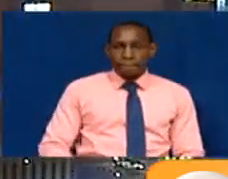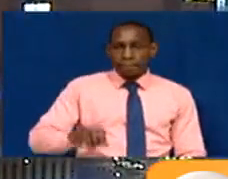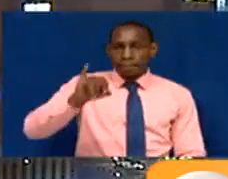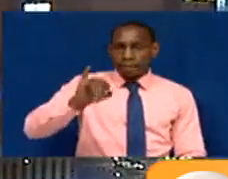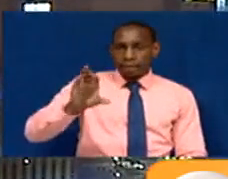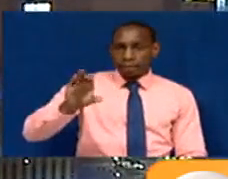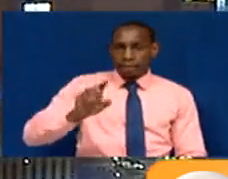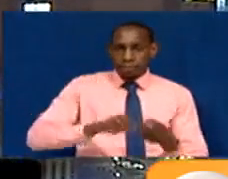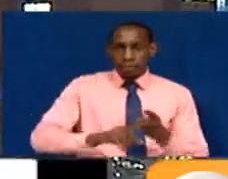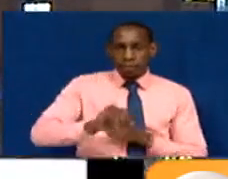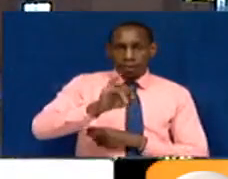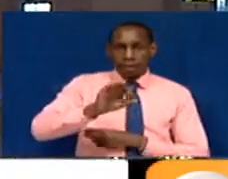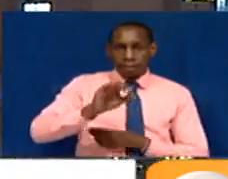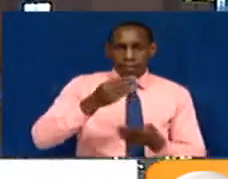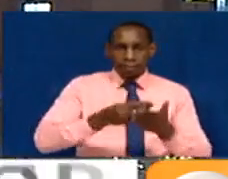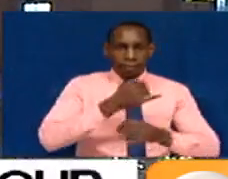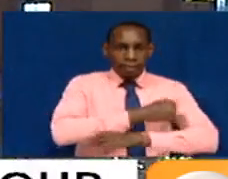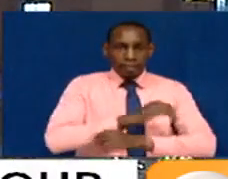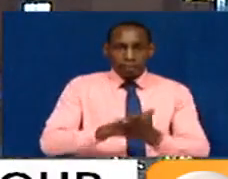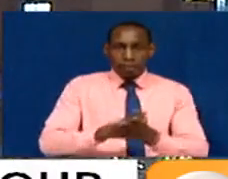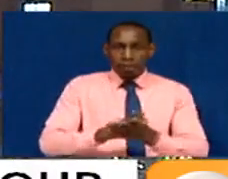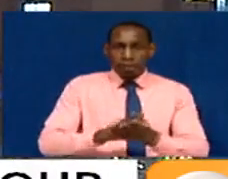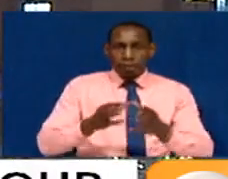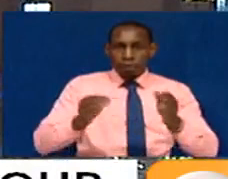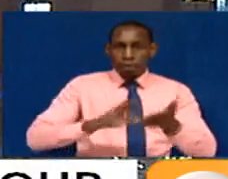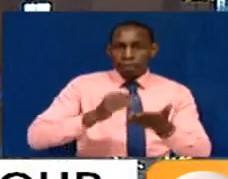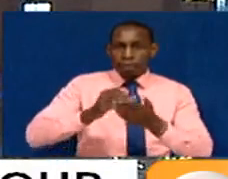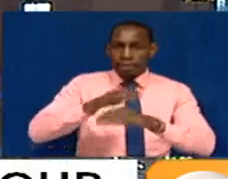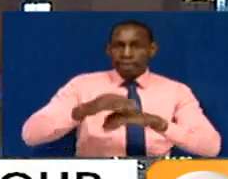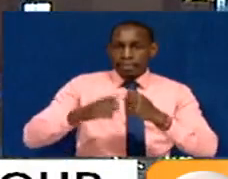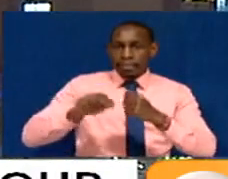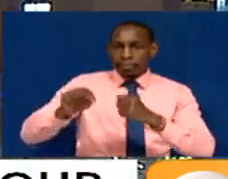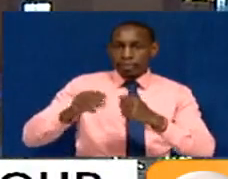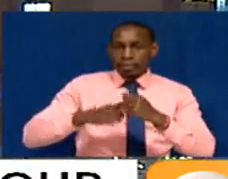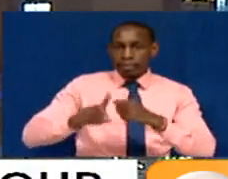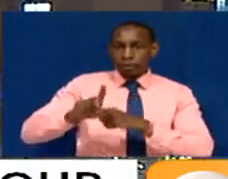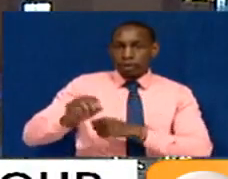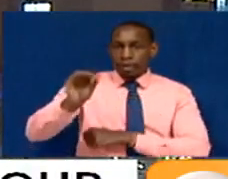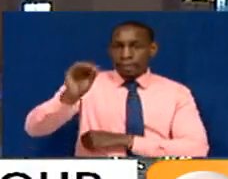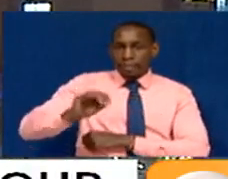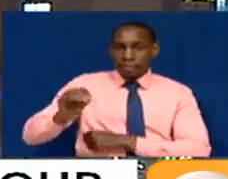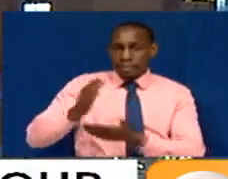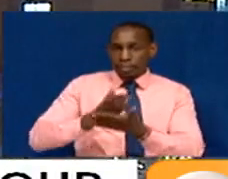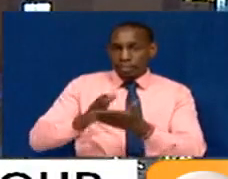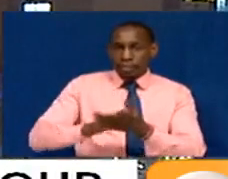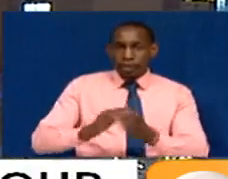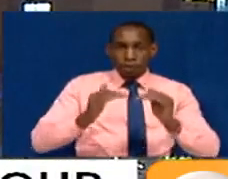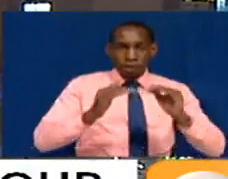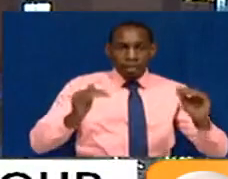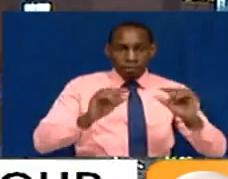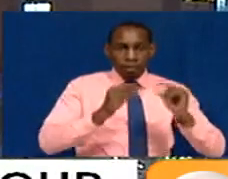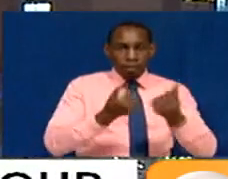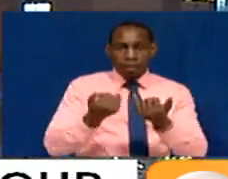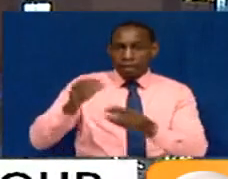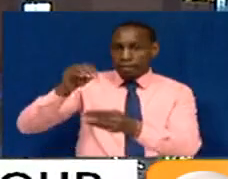IFC and the IFC Financial Institutions Growth Fund has acquired a 6.71% stake in Equity Group,